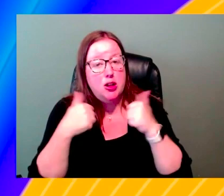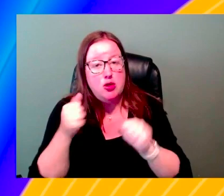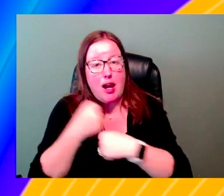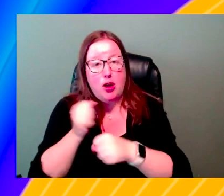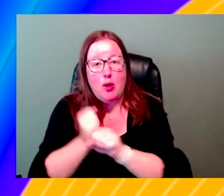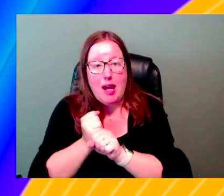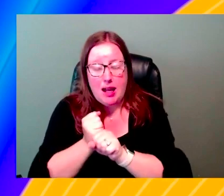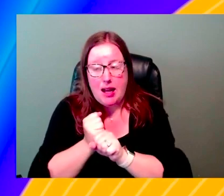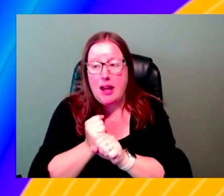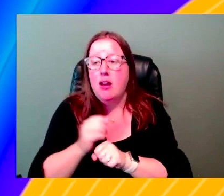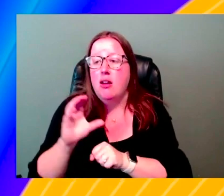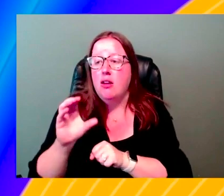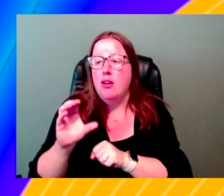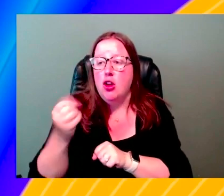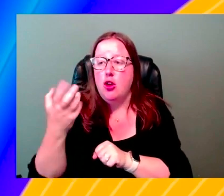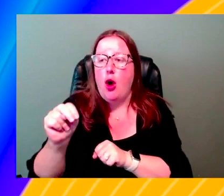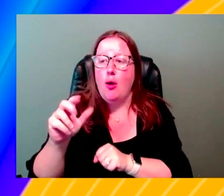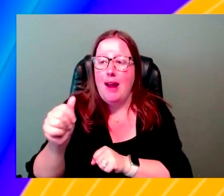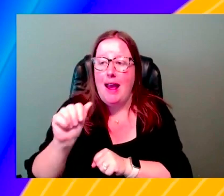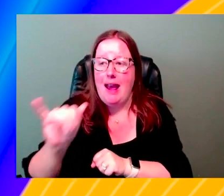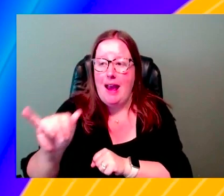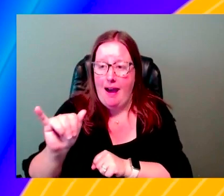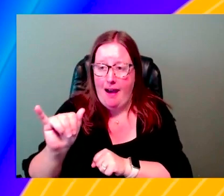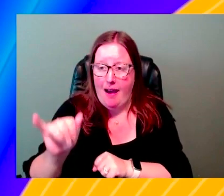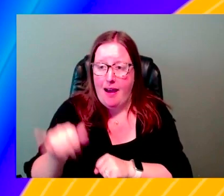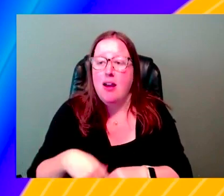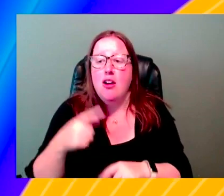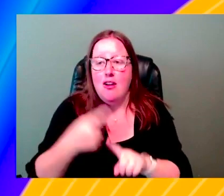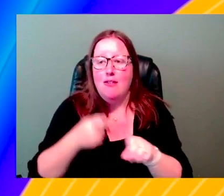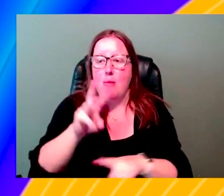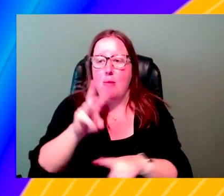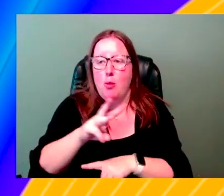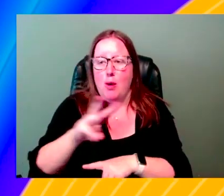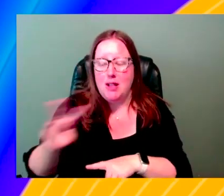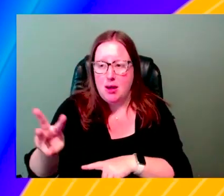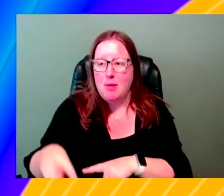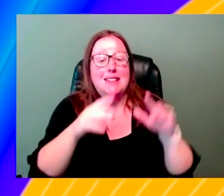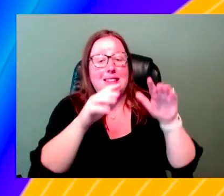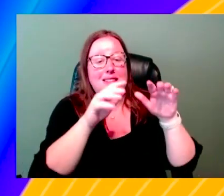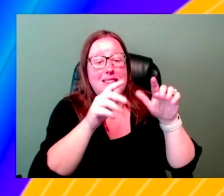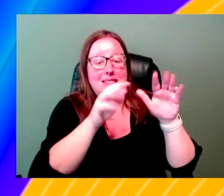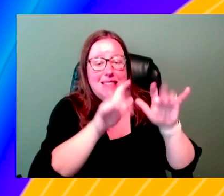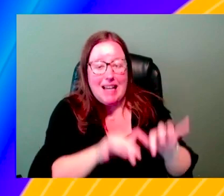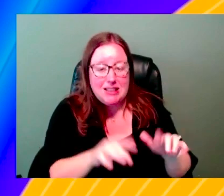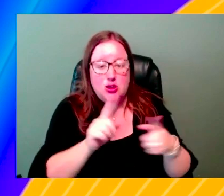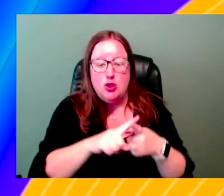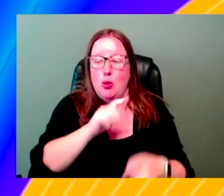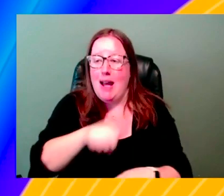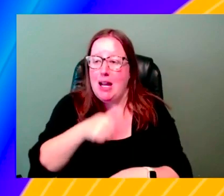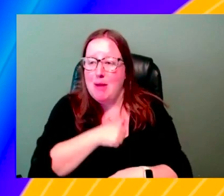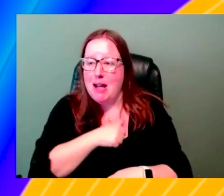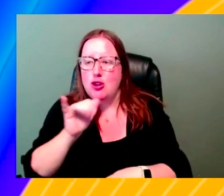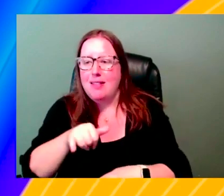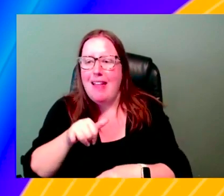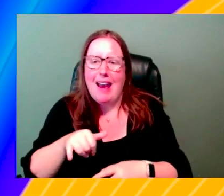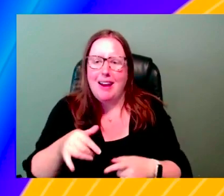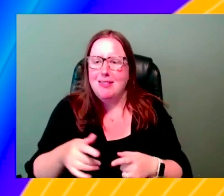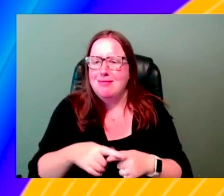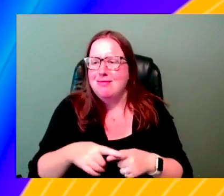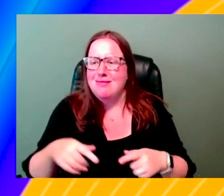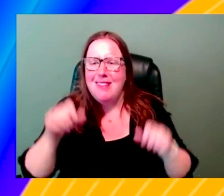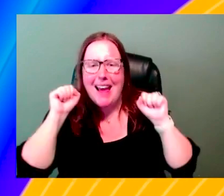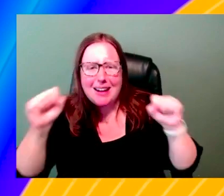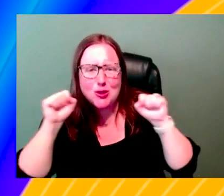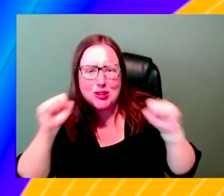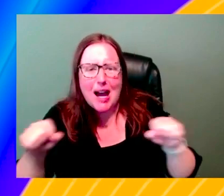own AI animations, there's 2 ways to do it off our website. One is text to animation, so you can type in a text prompt like jumping jacks or walk forward, and it will